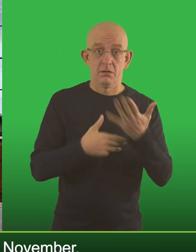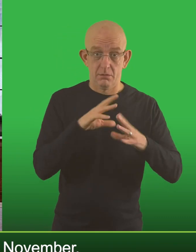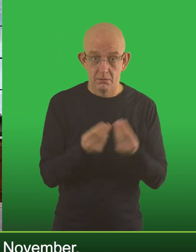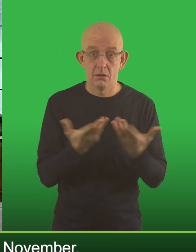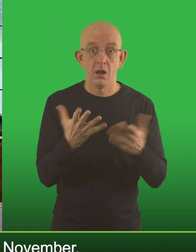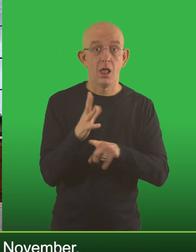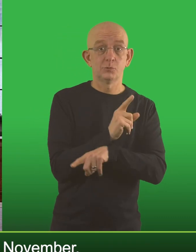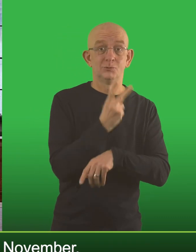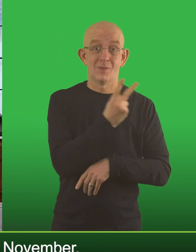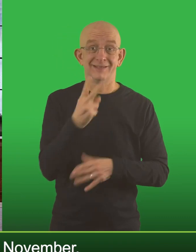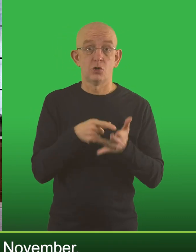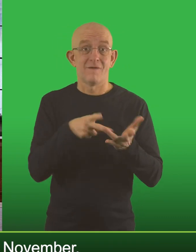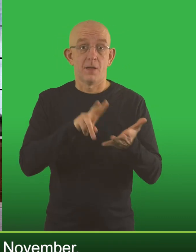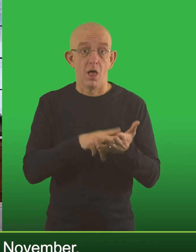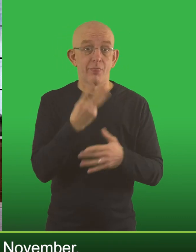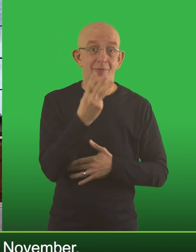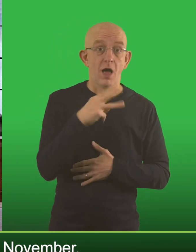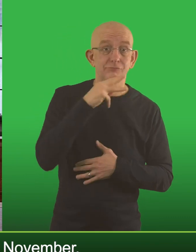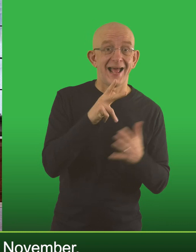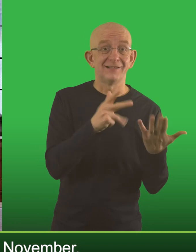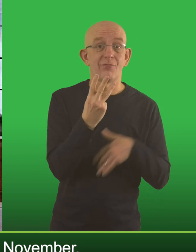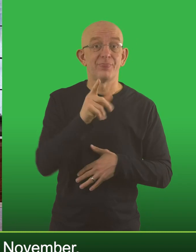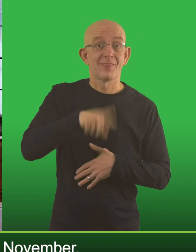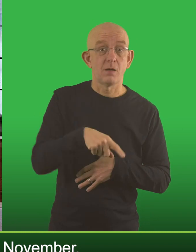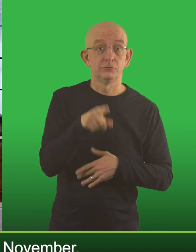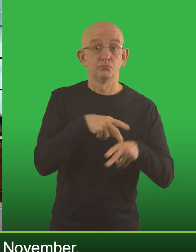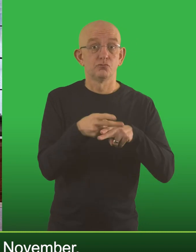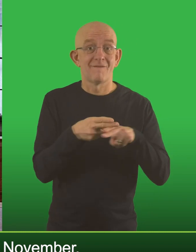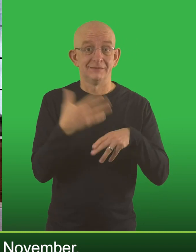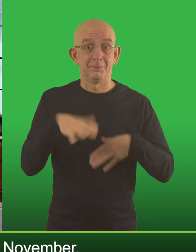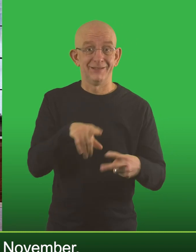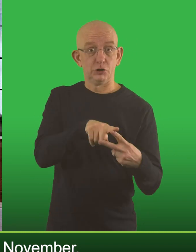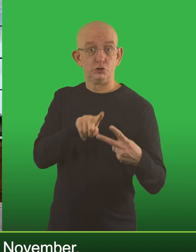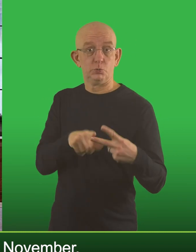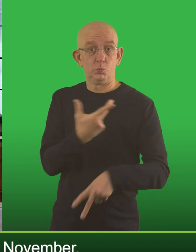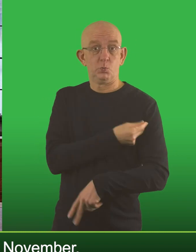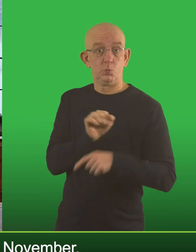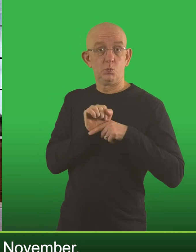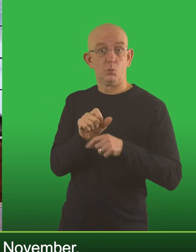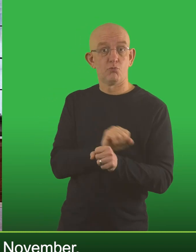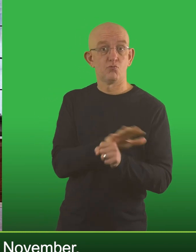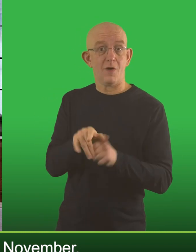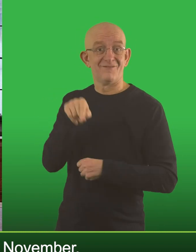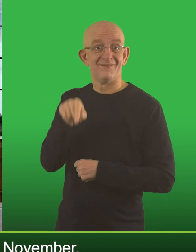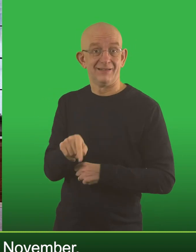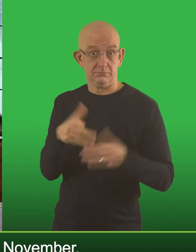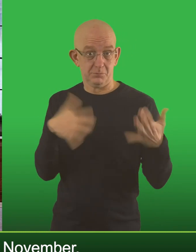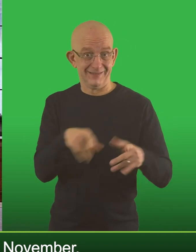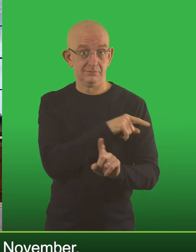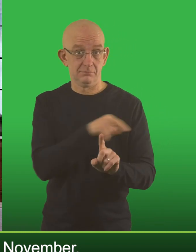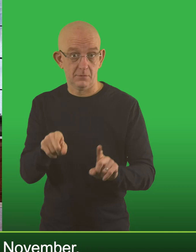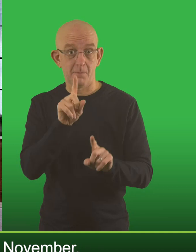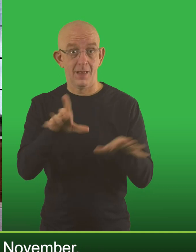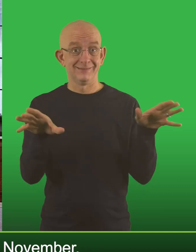So all that said, as of last week, 22nd of November, 383,000 people in Sheffield had both